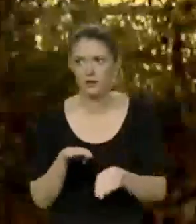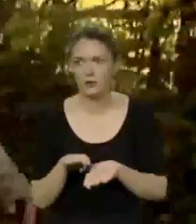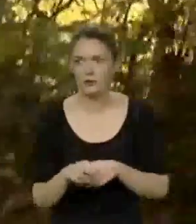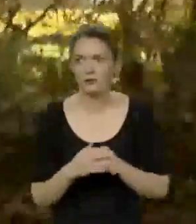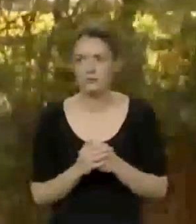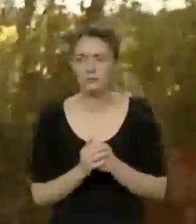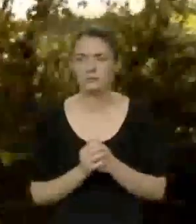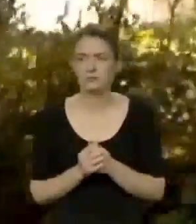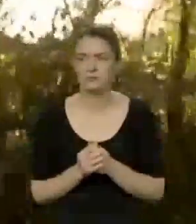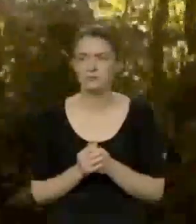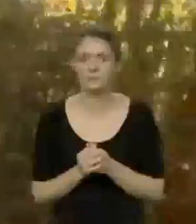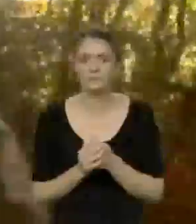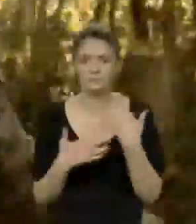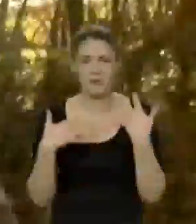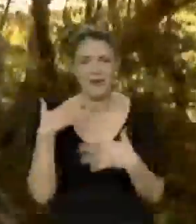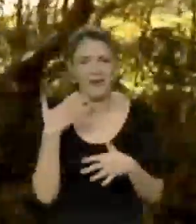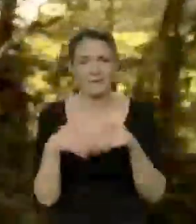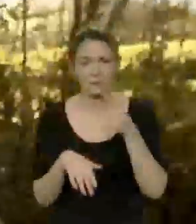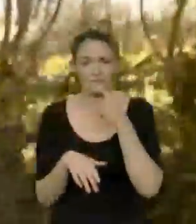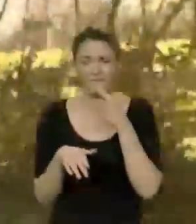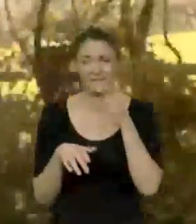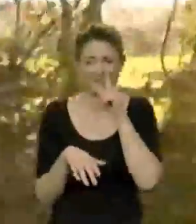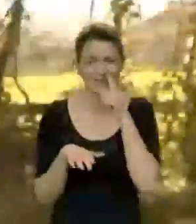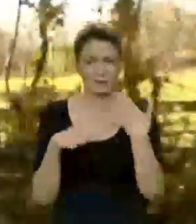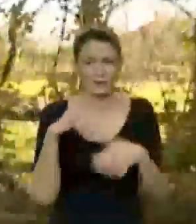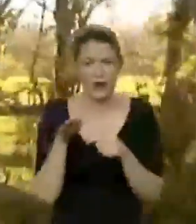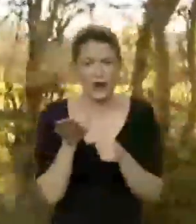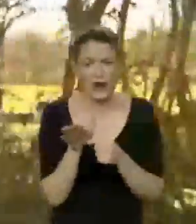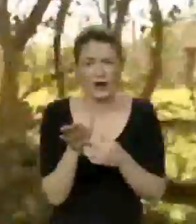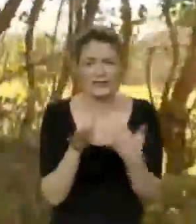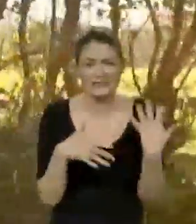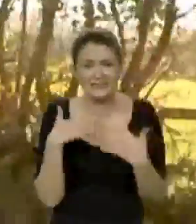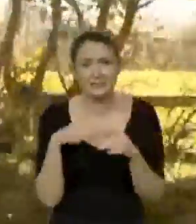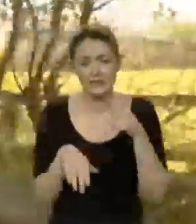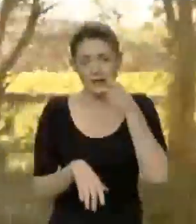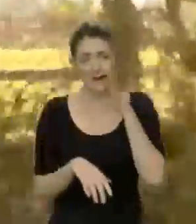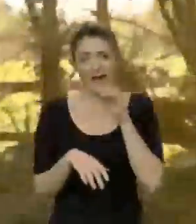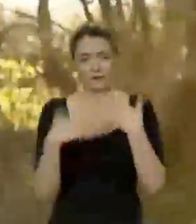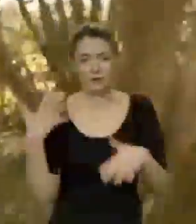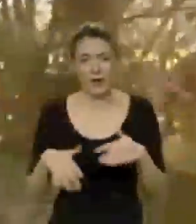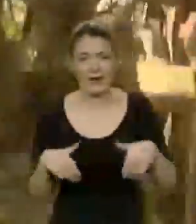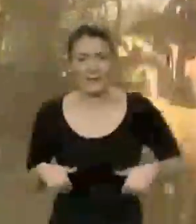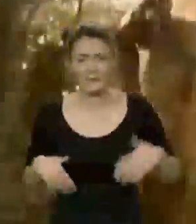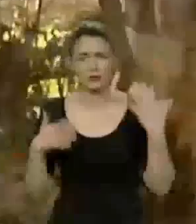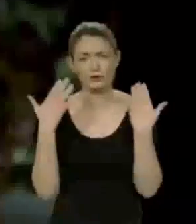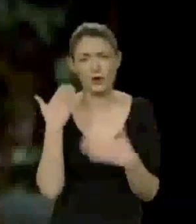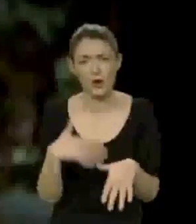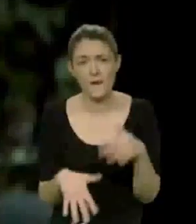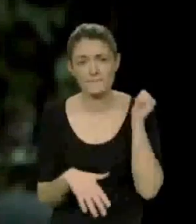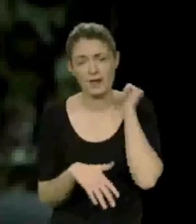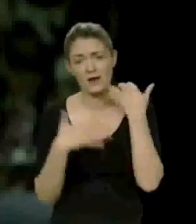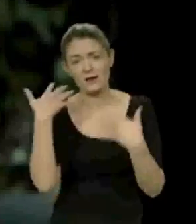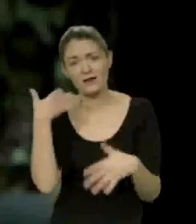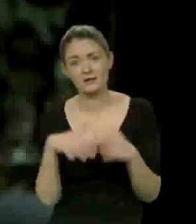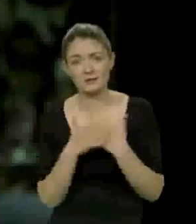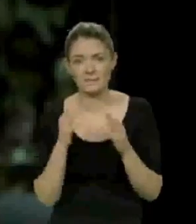It's painful in a way where your feet start getting sore, your legs get sore, your hips are hurting, your back's hurting, and some people do, some people just want to